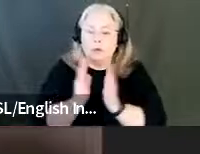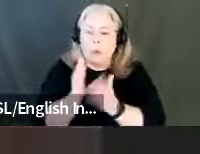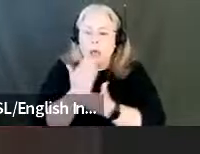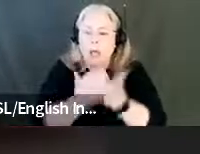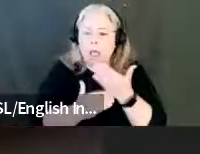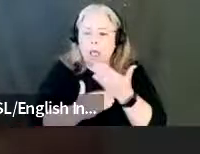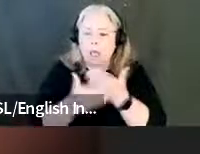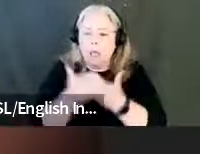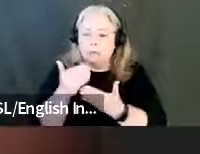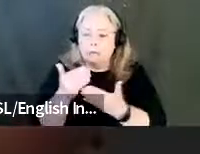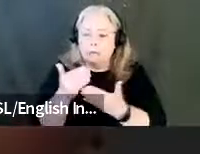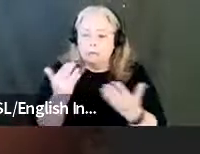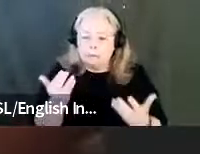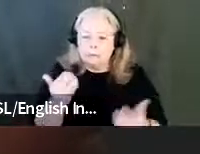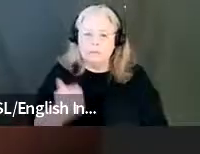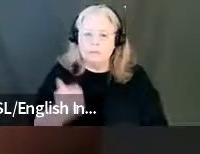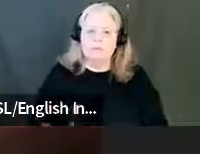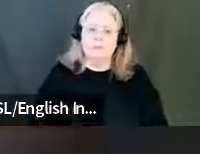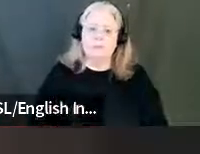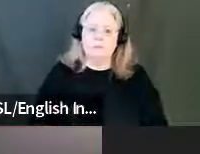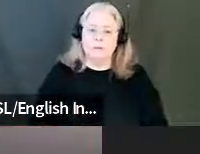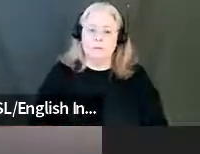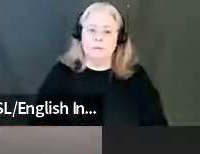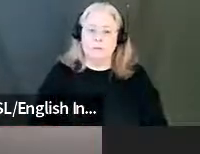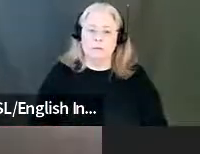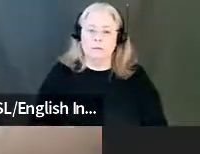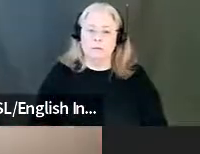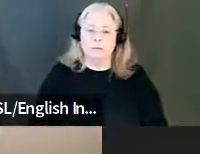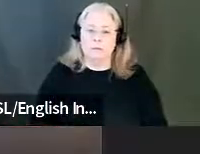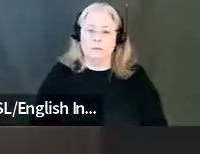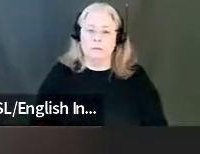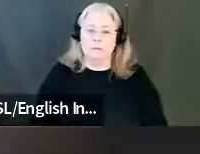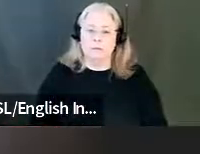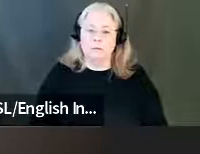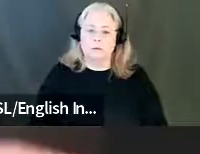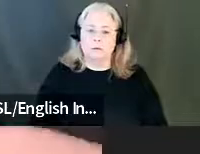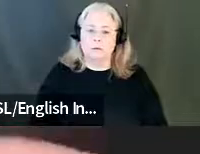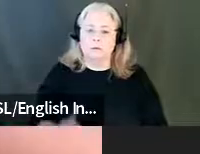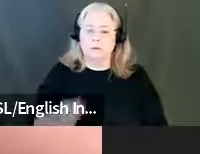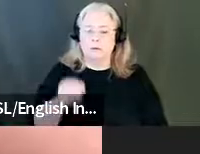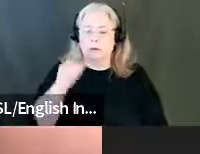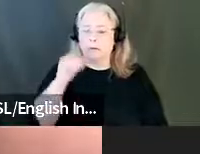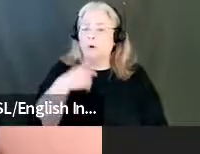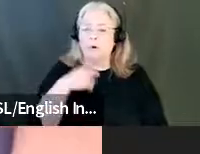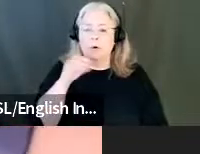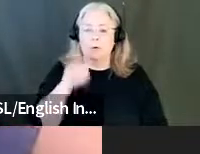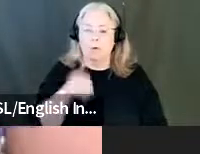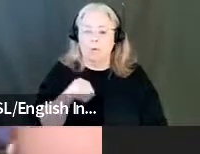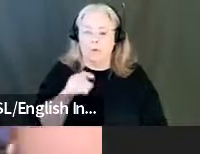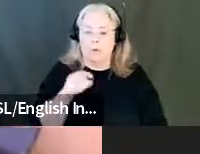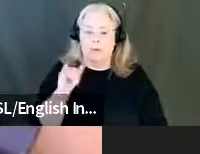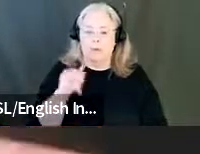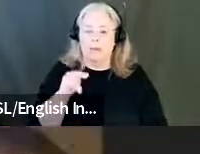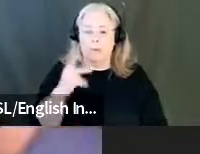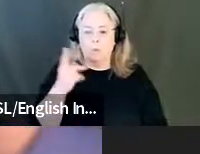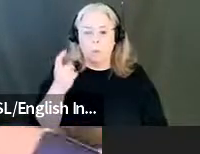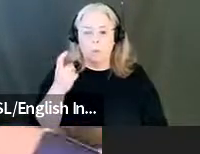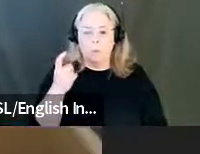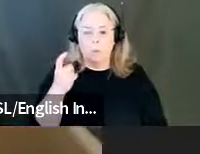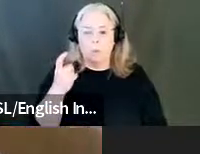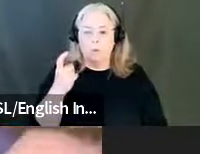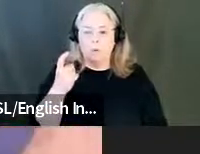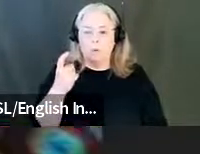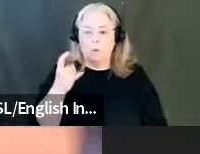if you have little hands, what I did was I put in this extra ring so that